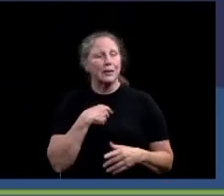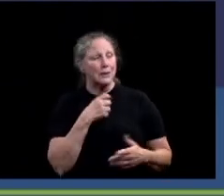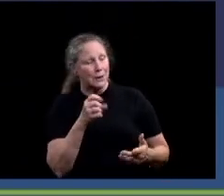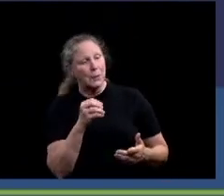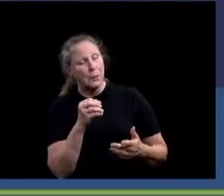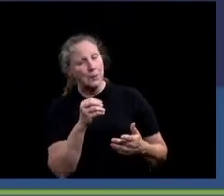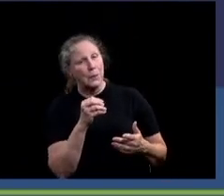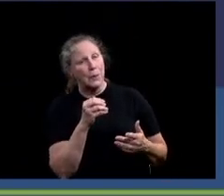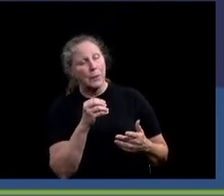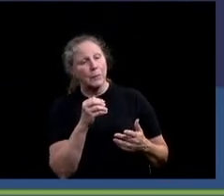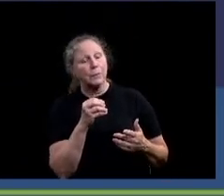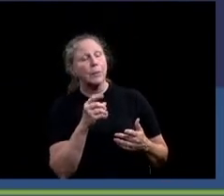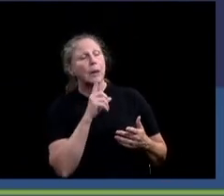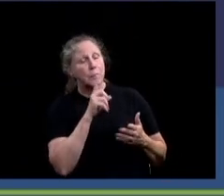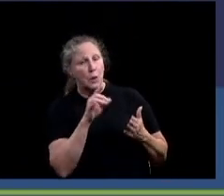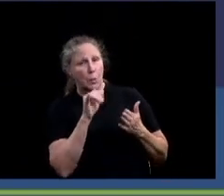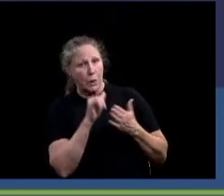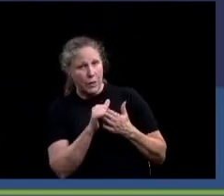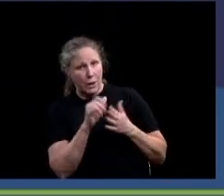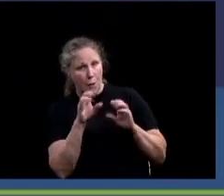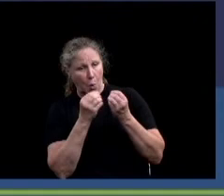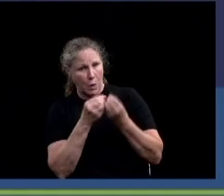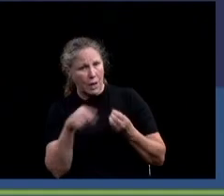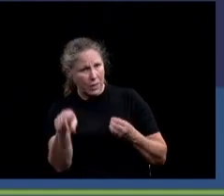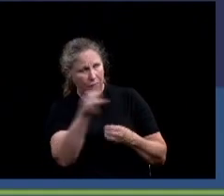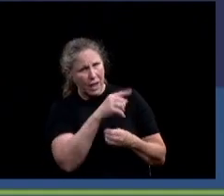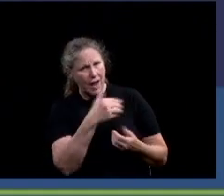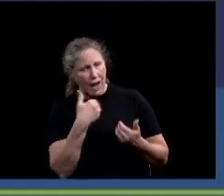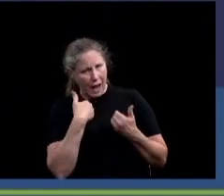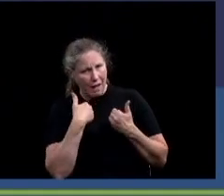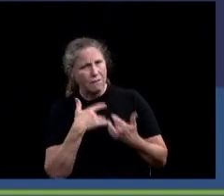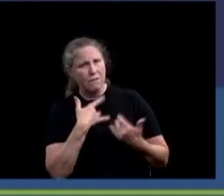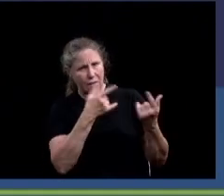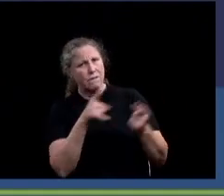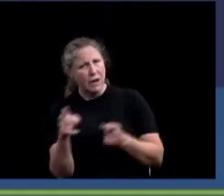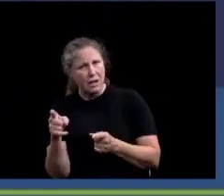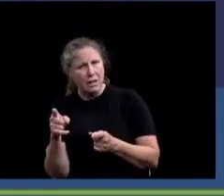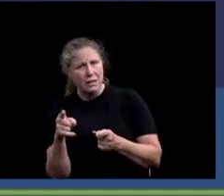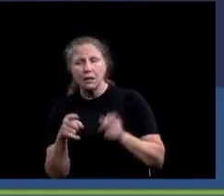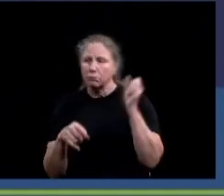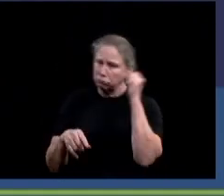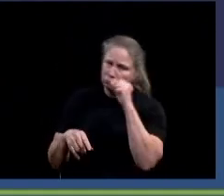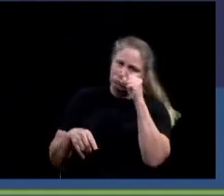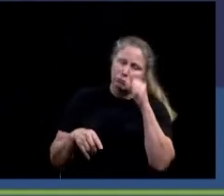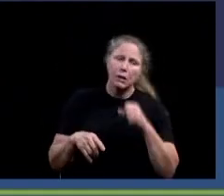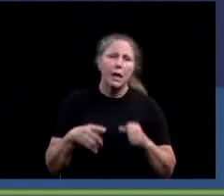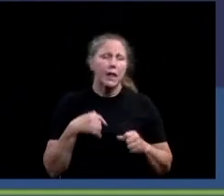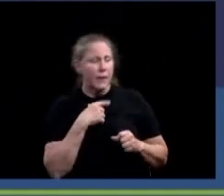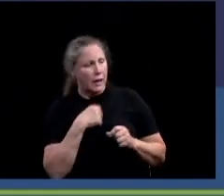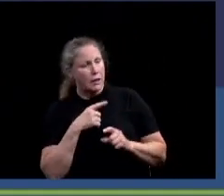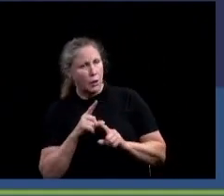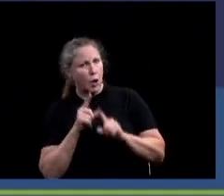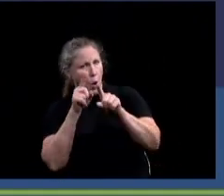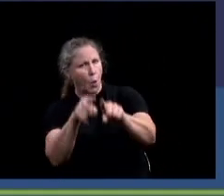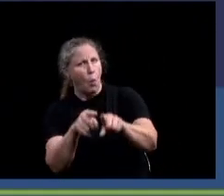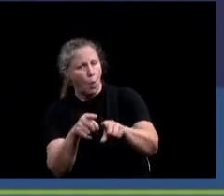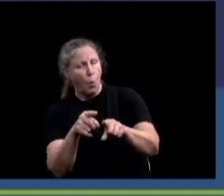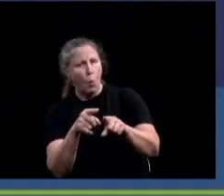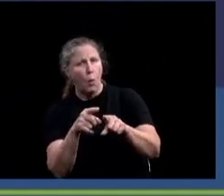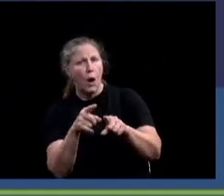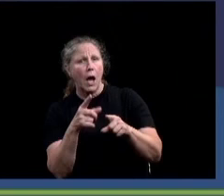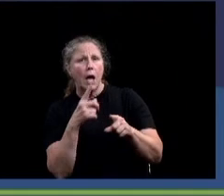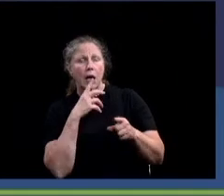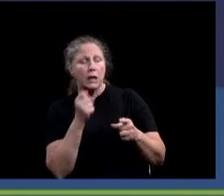they have events, Yes, ma'am. that go to, and you just belong to the organization, one, and then that